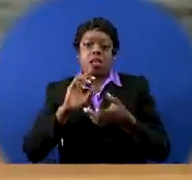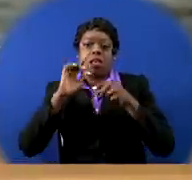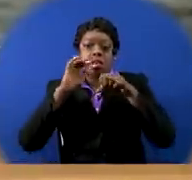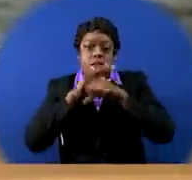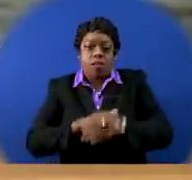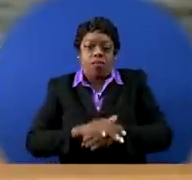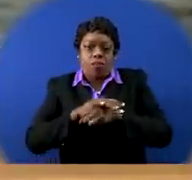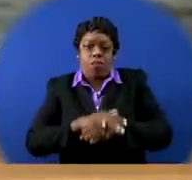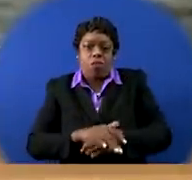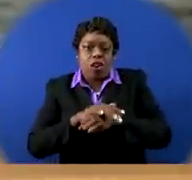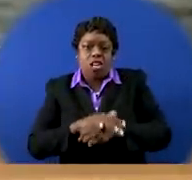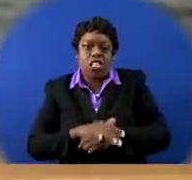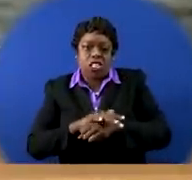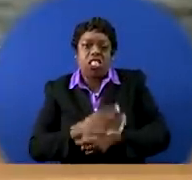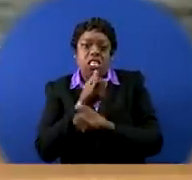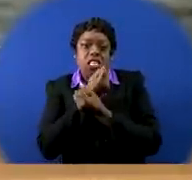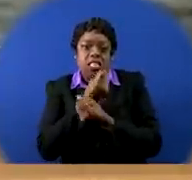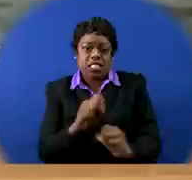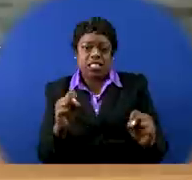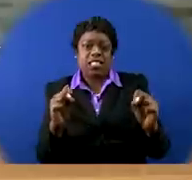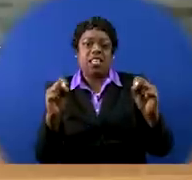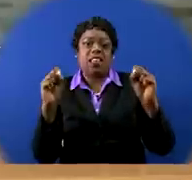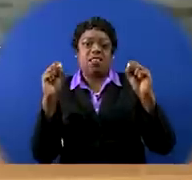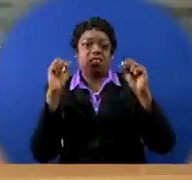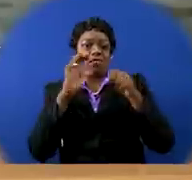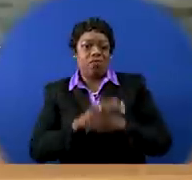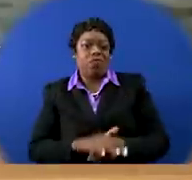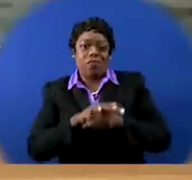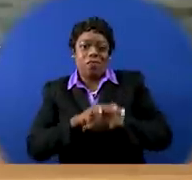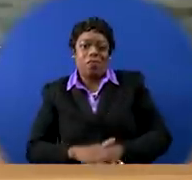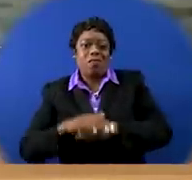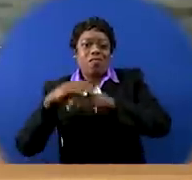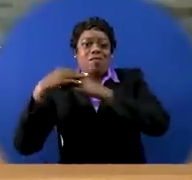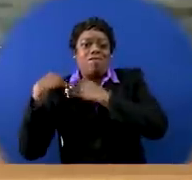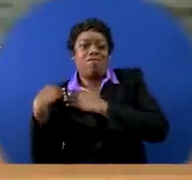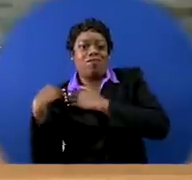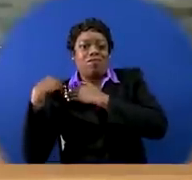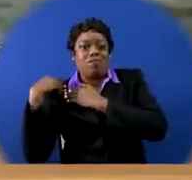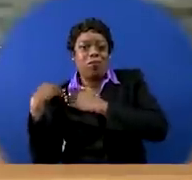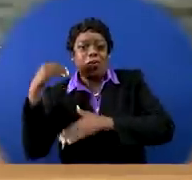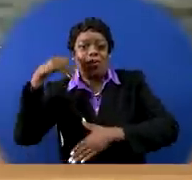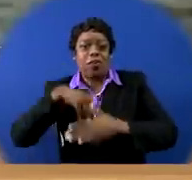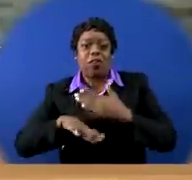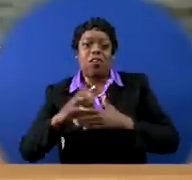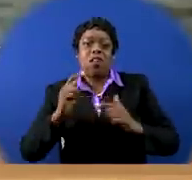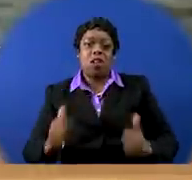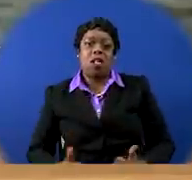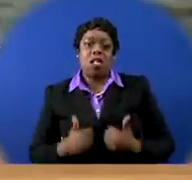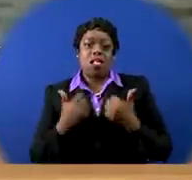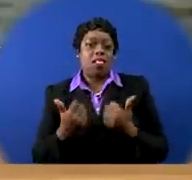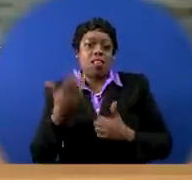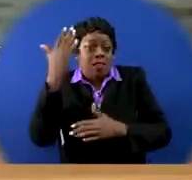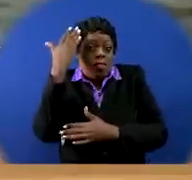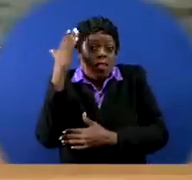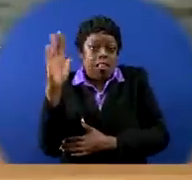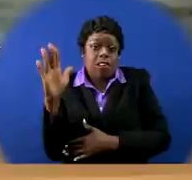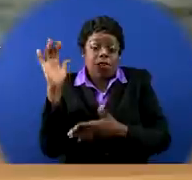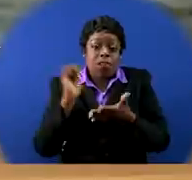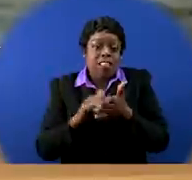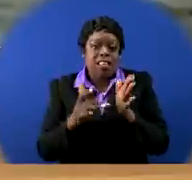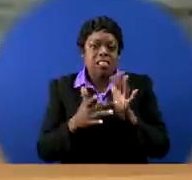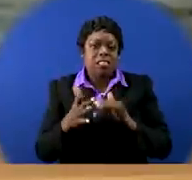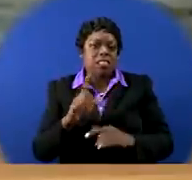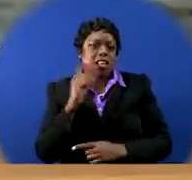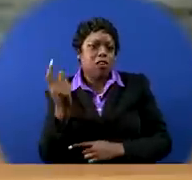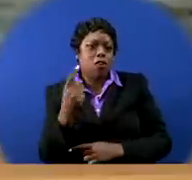save us. I need you to get us from the destructive burden that has been placed on our shoulders. They didn't know that Jesus was not just coming